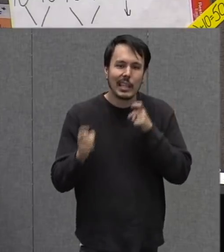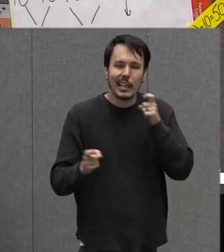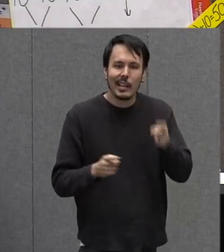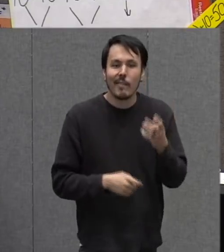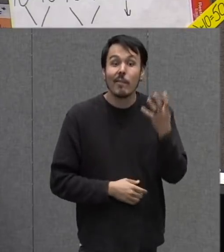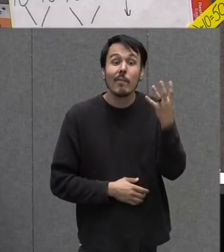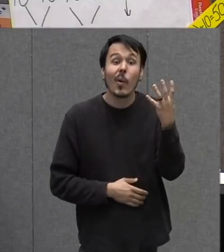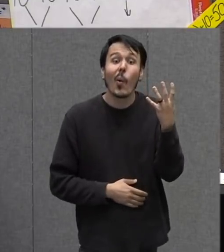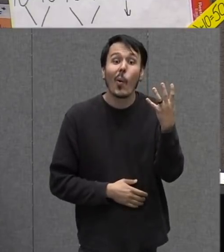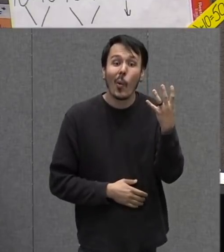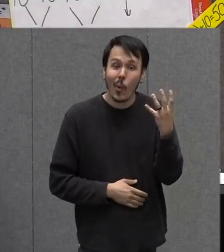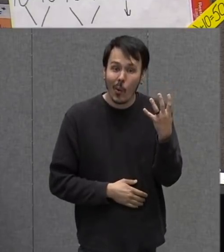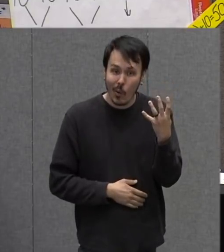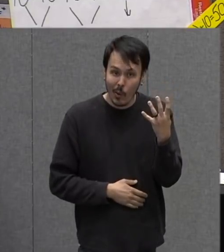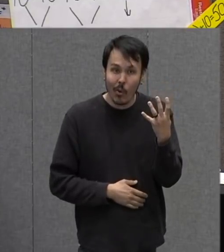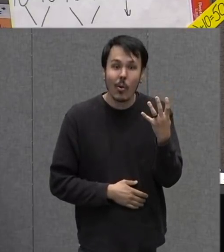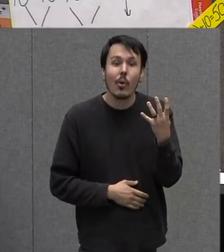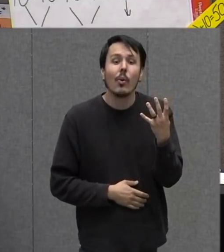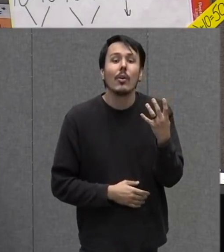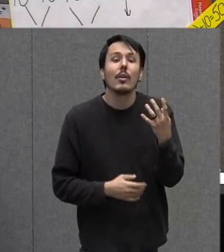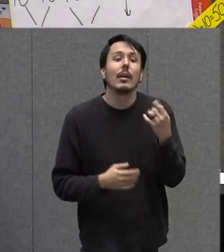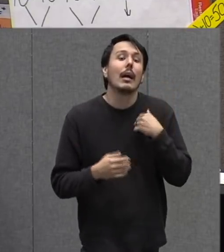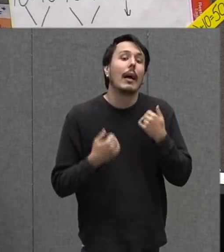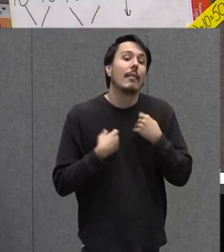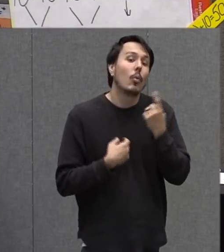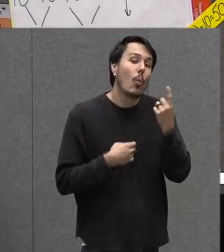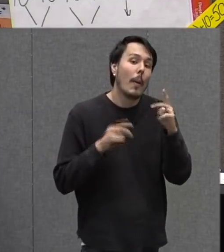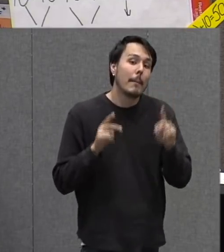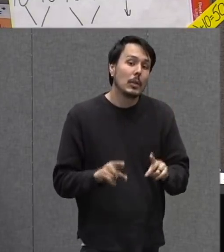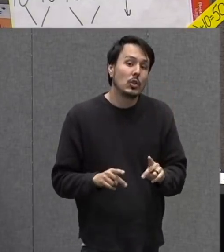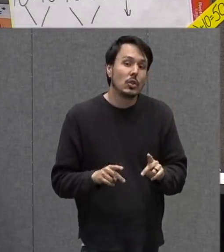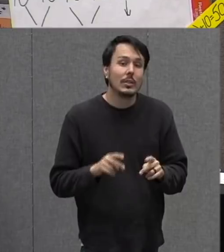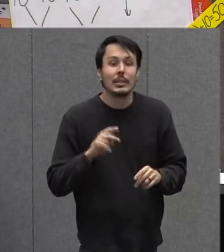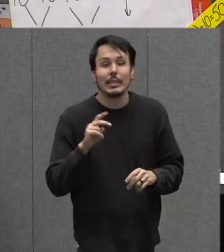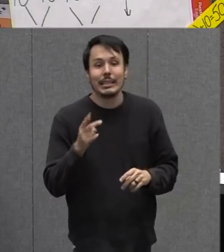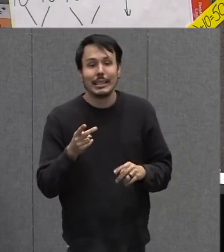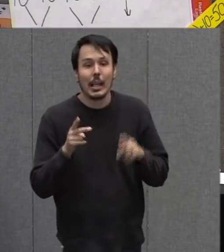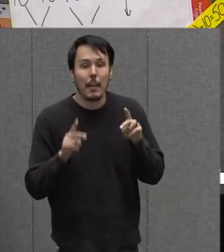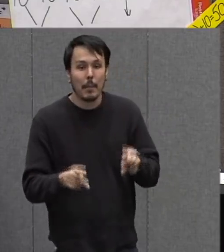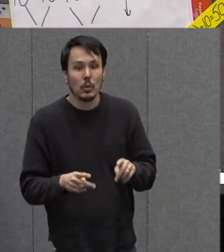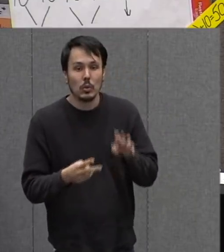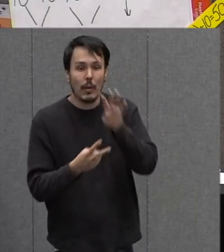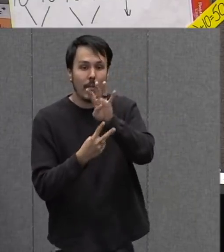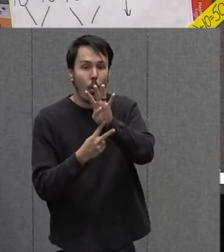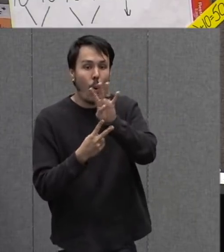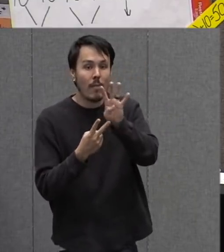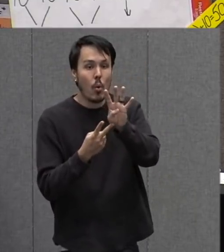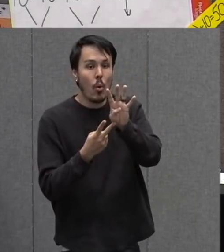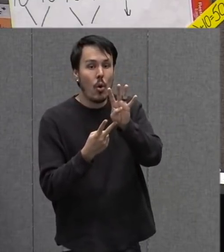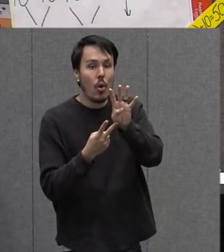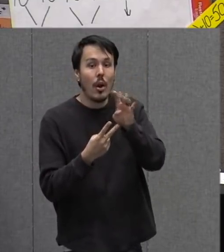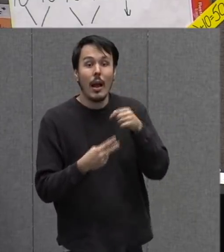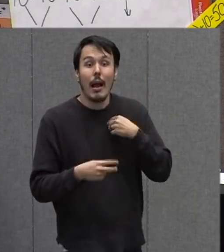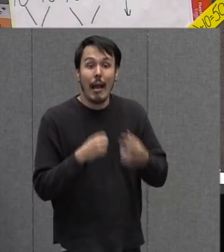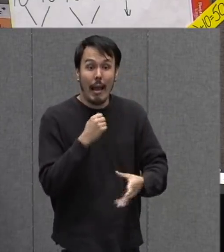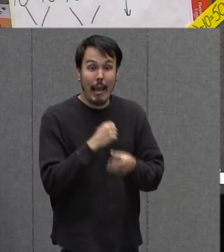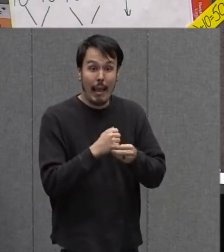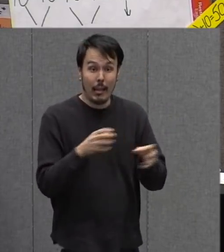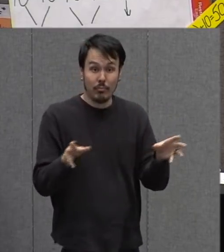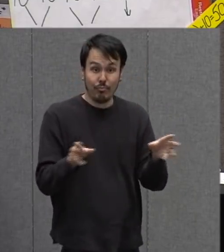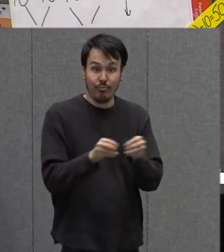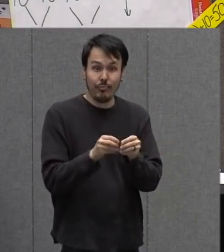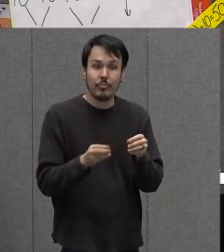4, right? So I have one person, and I have this second new friend in my class. So when I add that together,